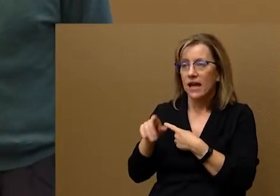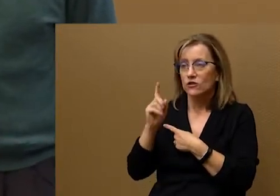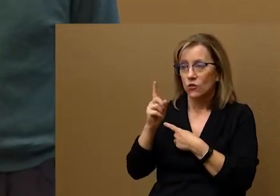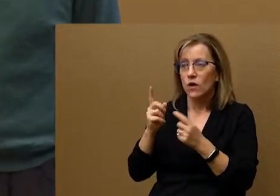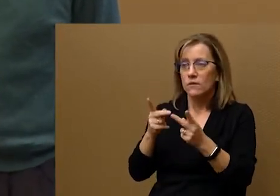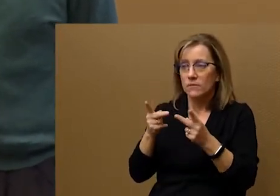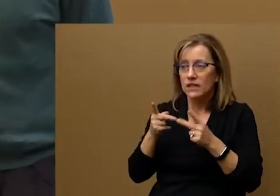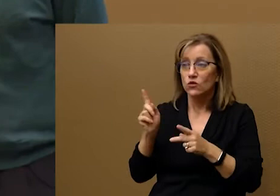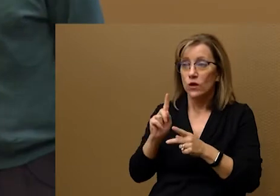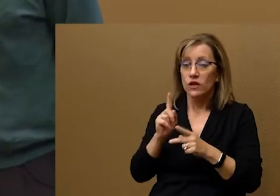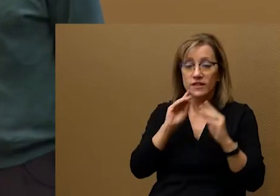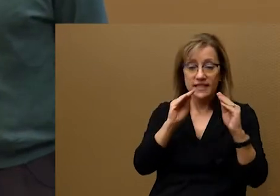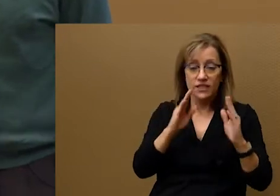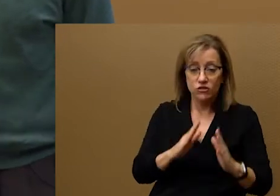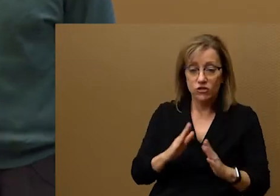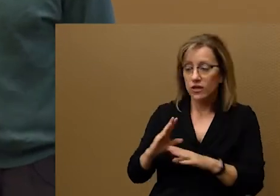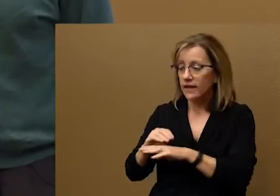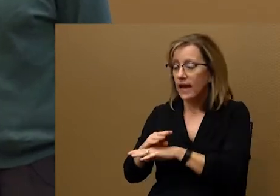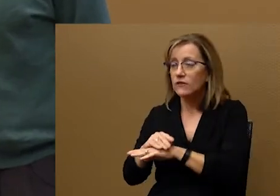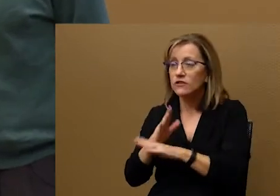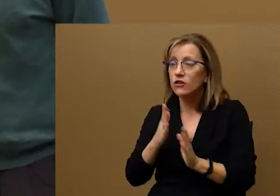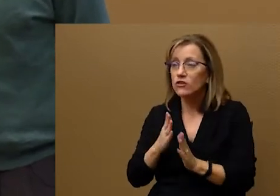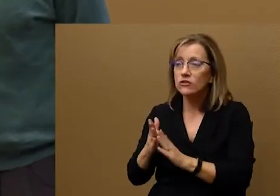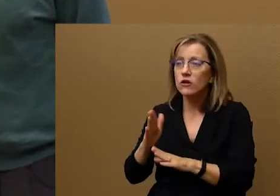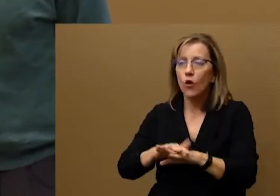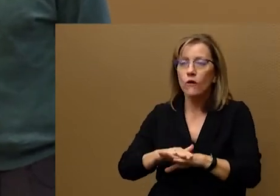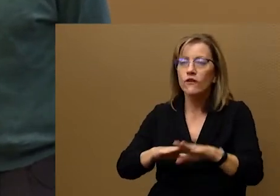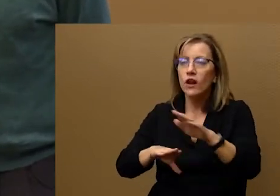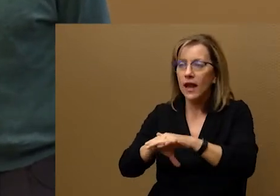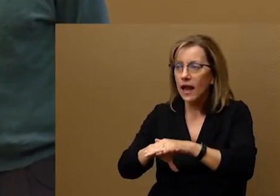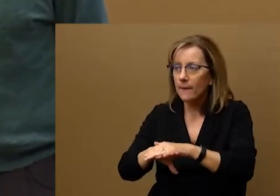place where teachers and counselors clearly overlap.